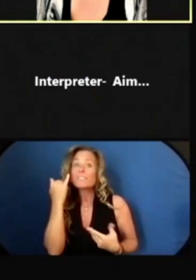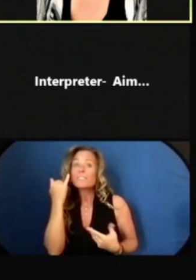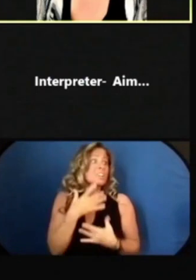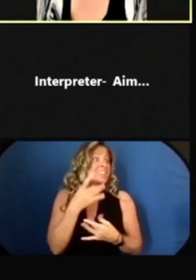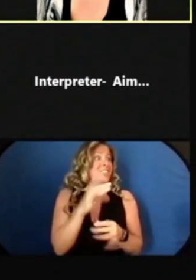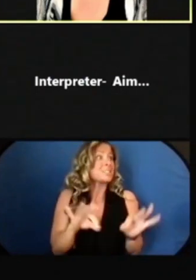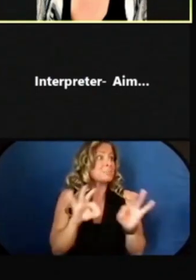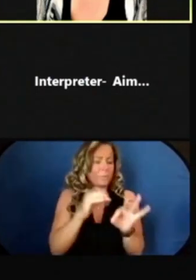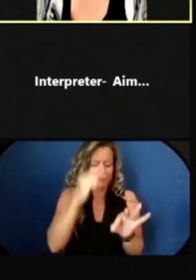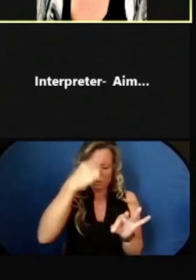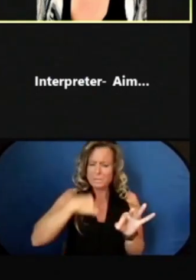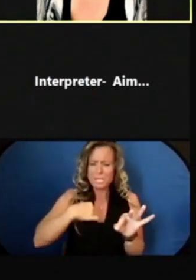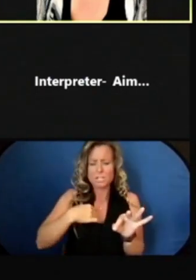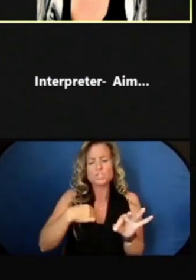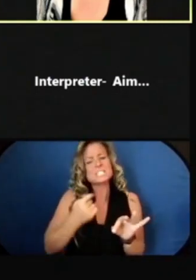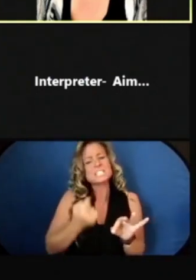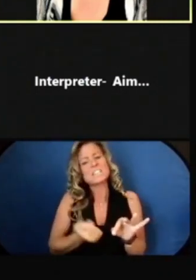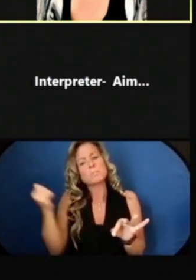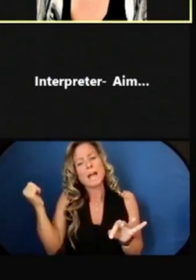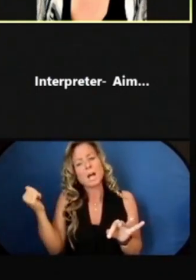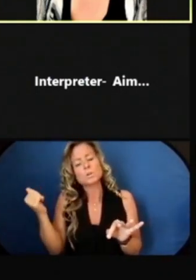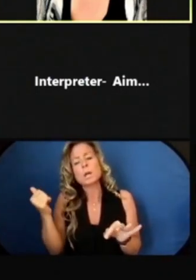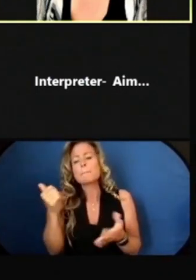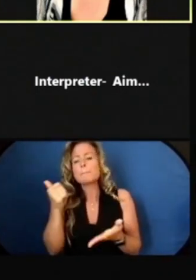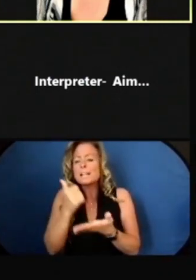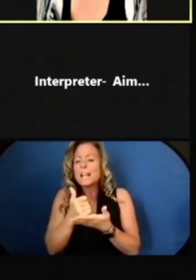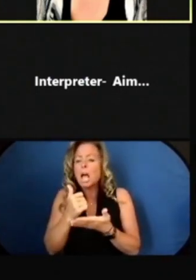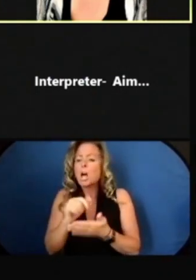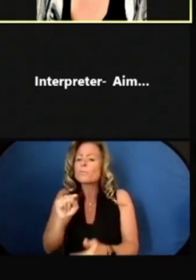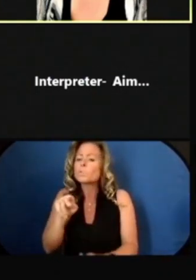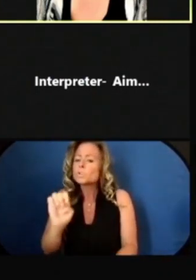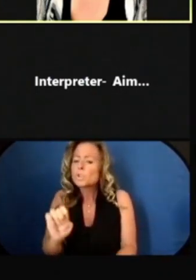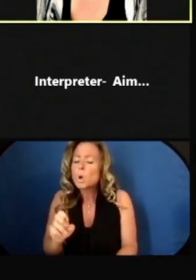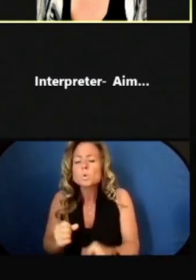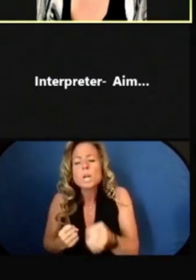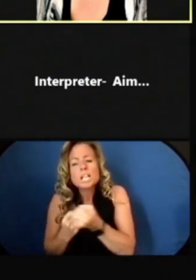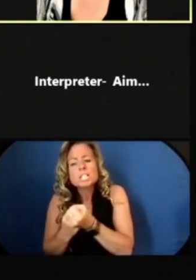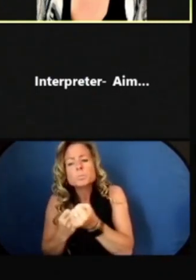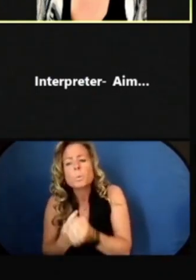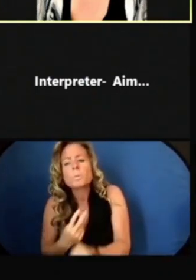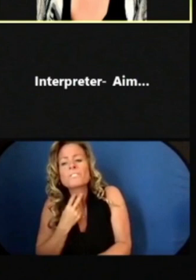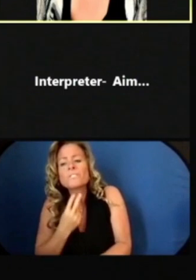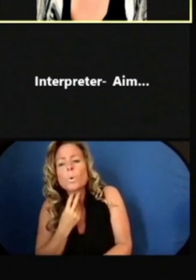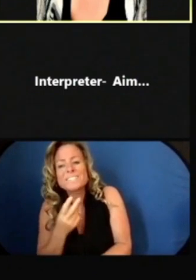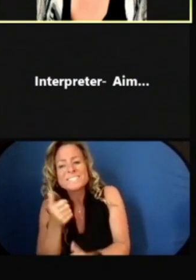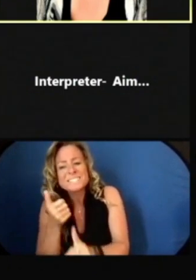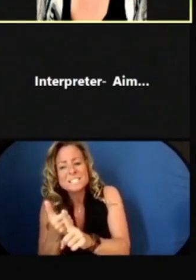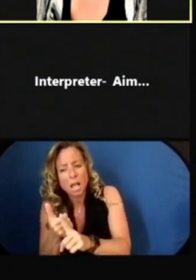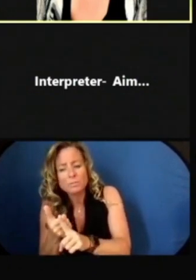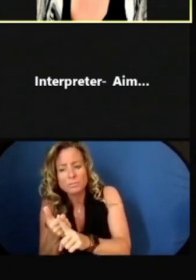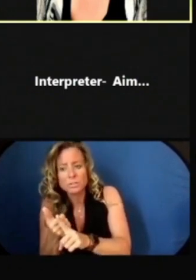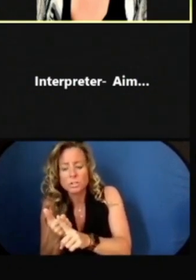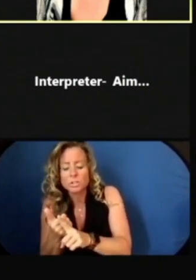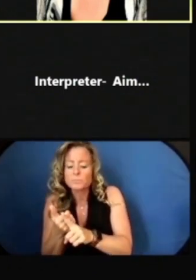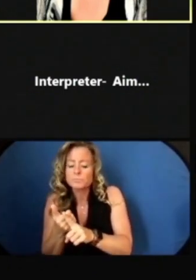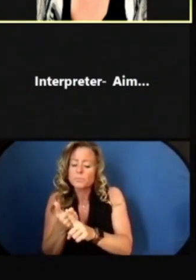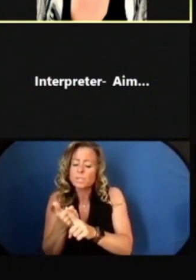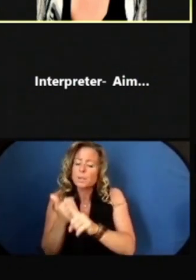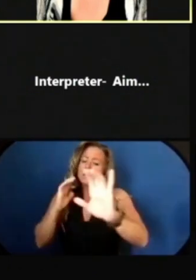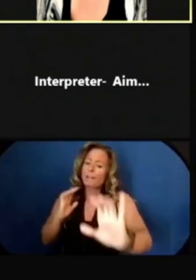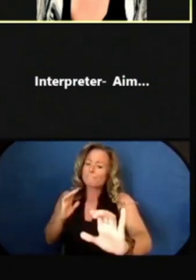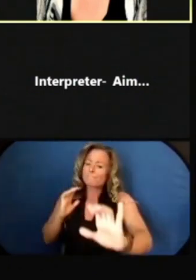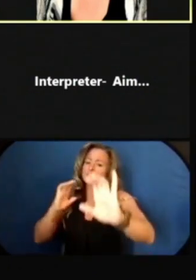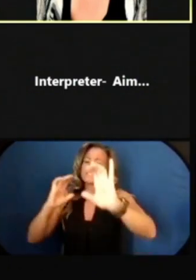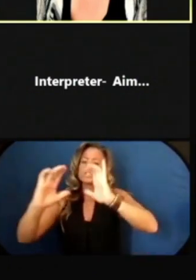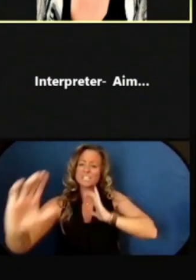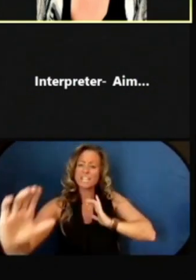important to you. Set a helpful tone, a supportive tone, and make it conversational